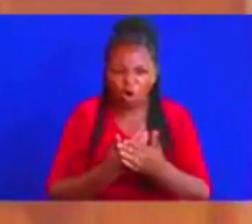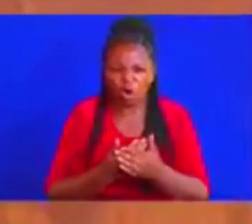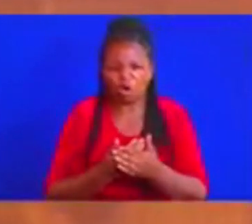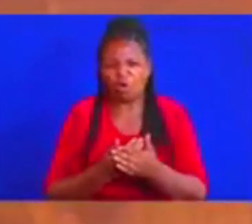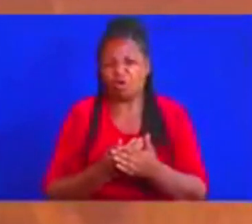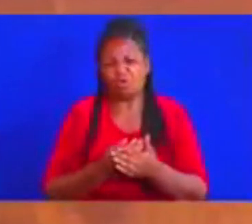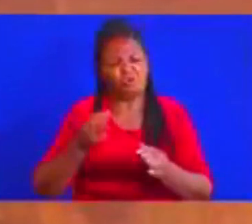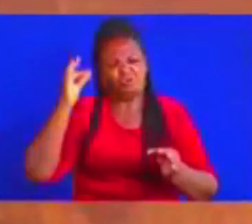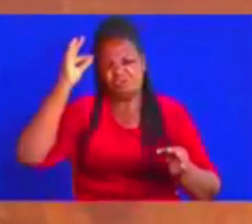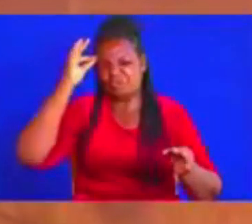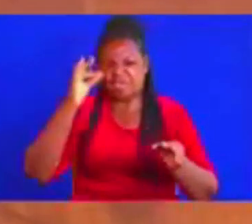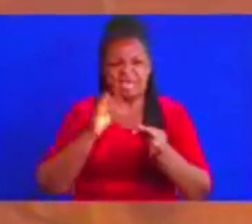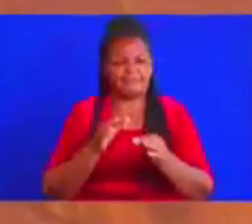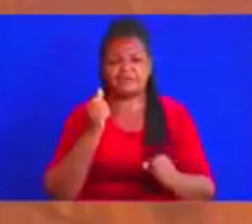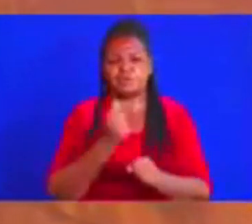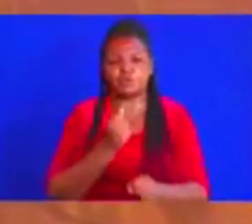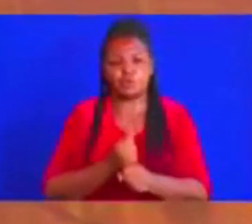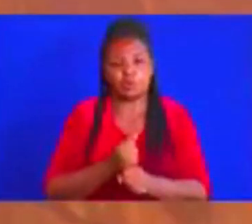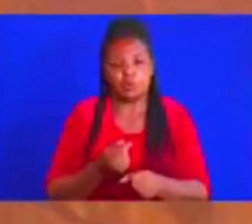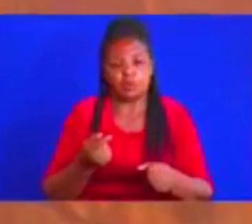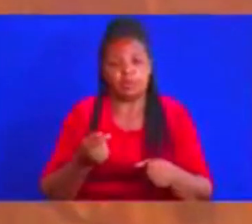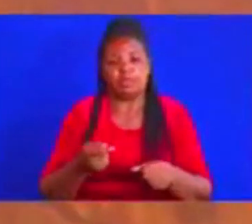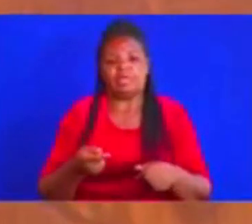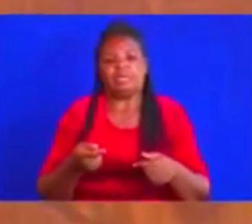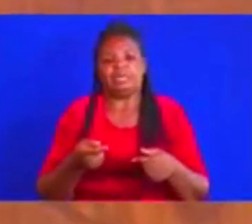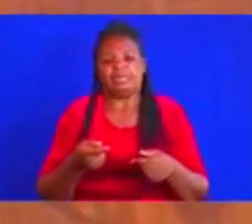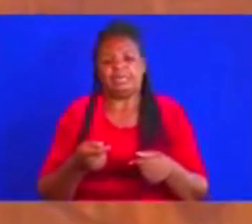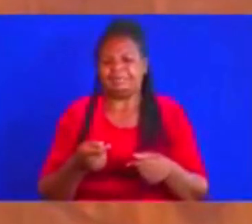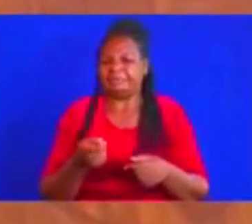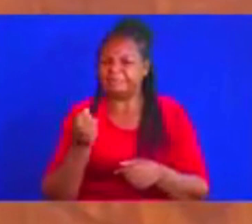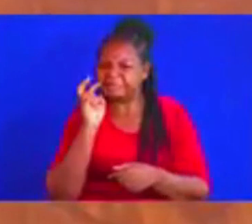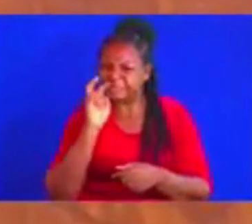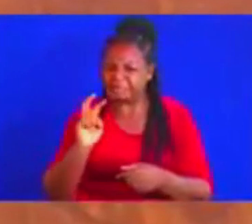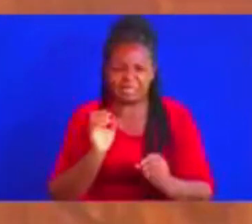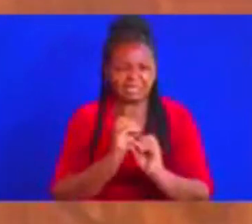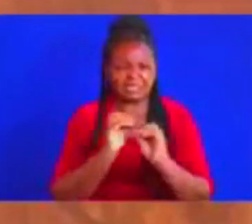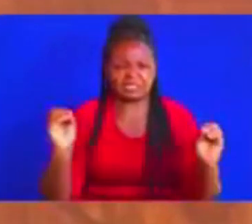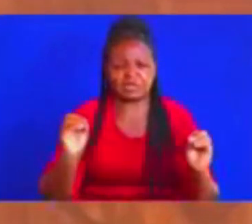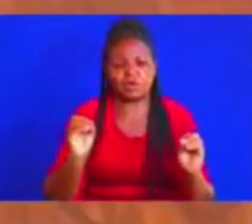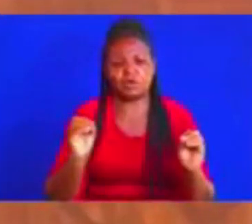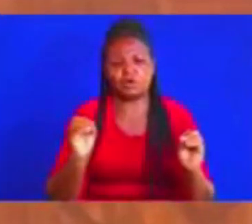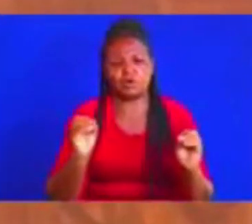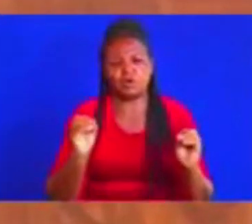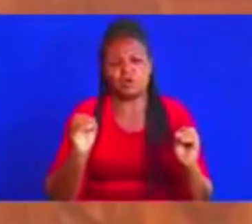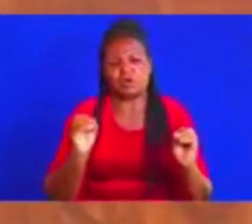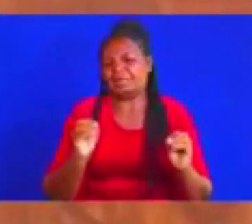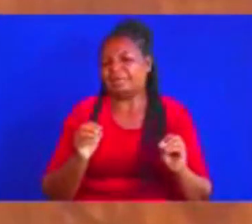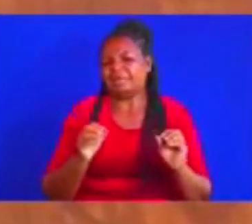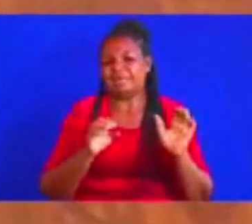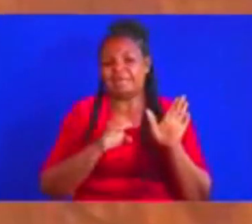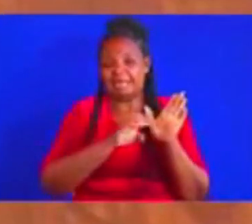faith practices, but then we do not see the accompanying